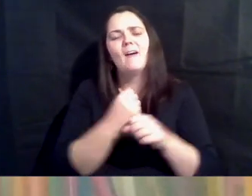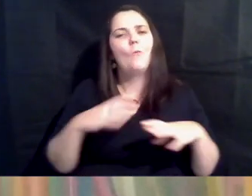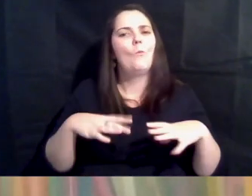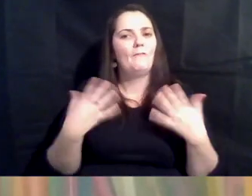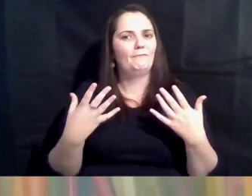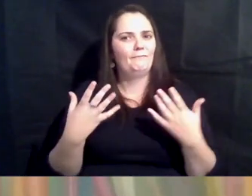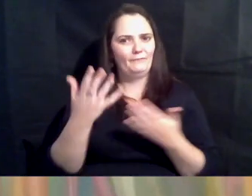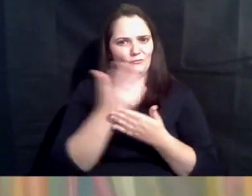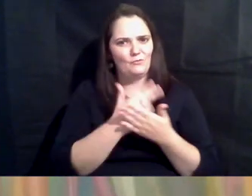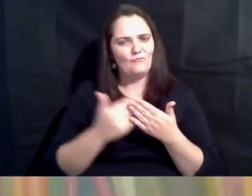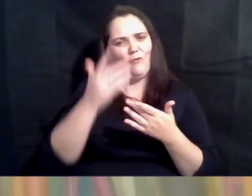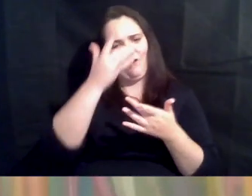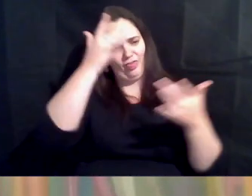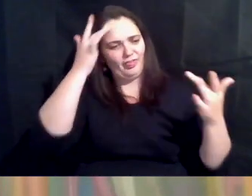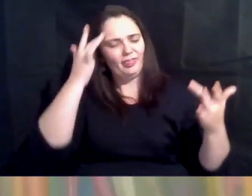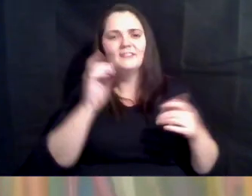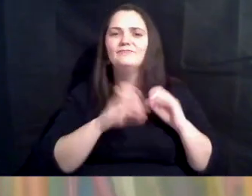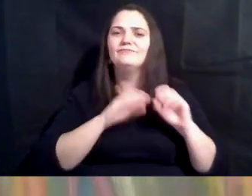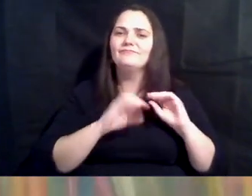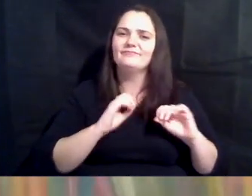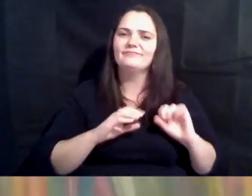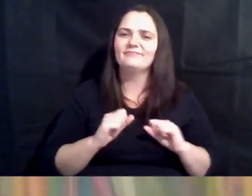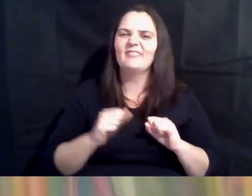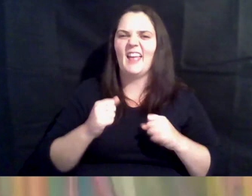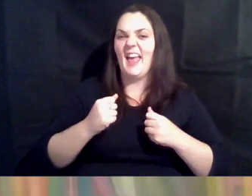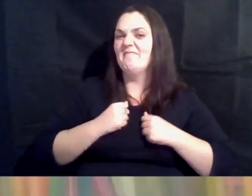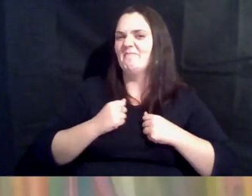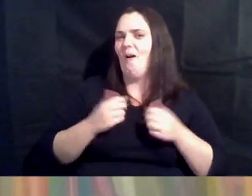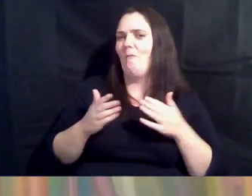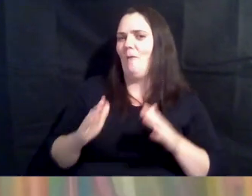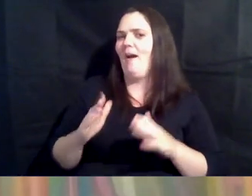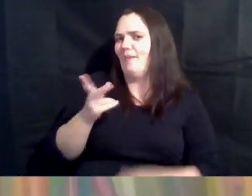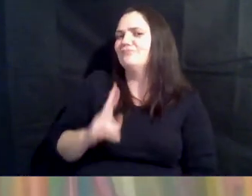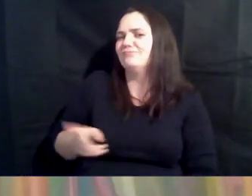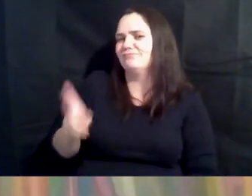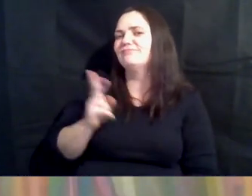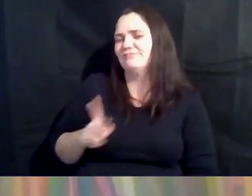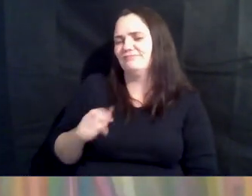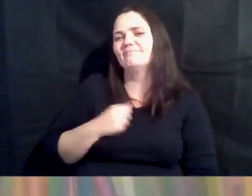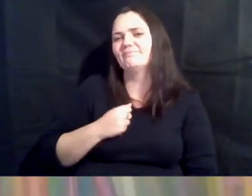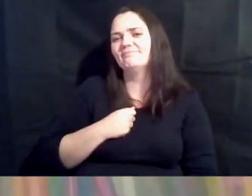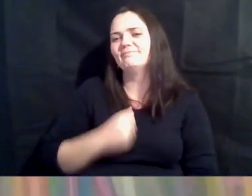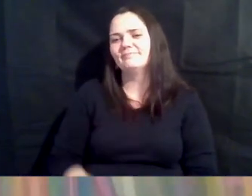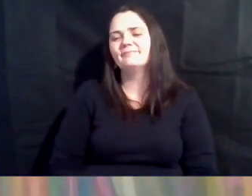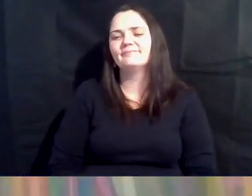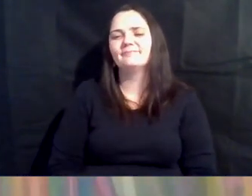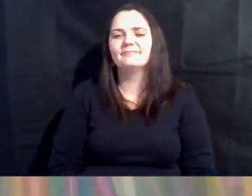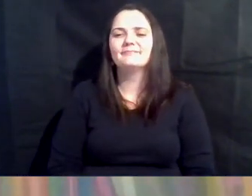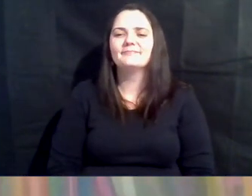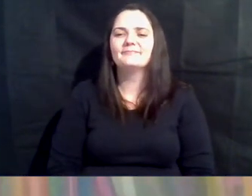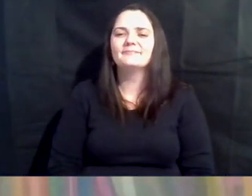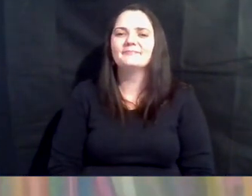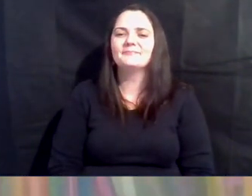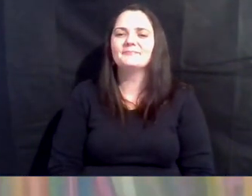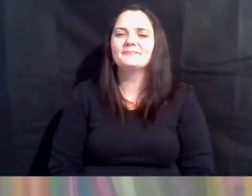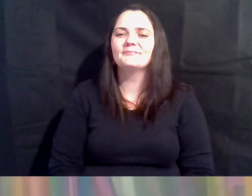it's definitely my go-to for creating the illustrations for my zines. So these are what I've